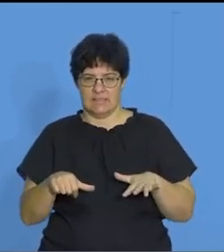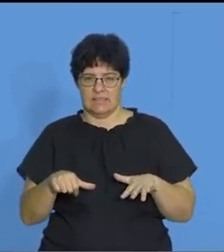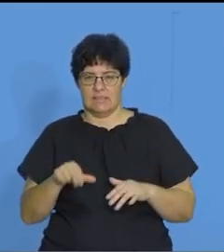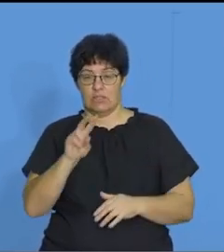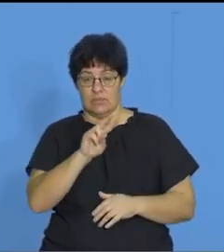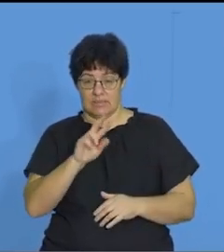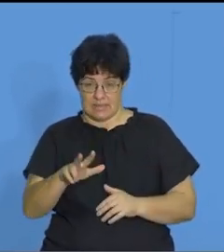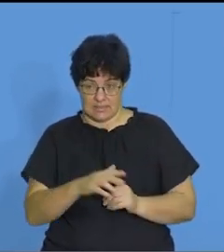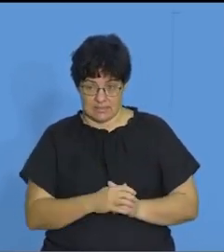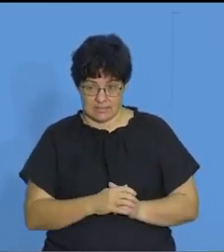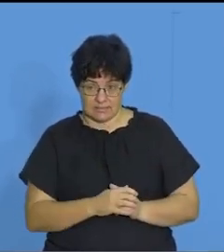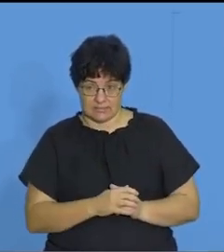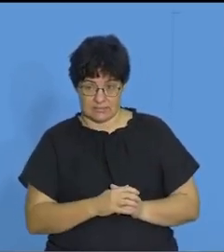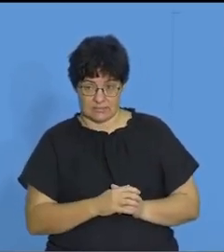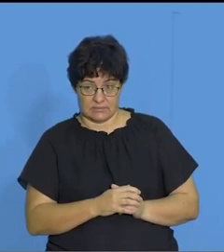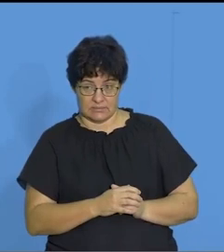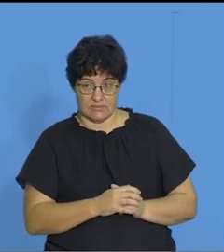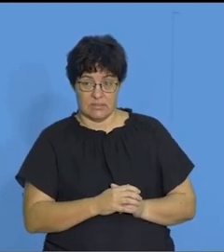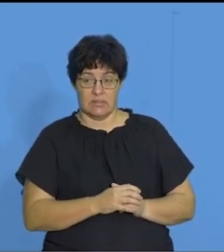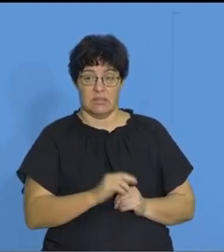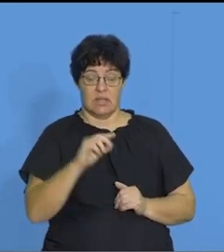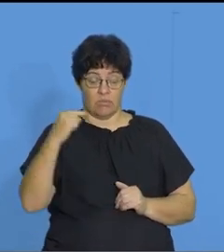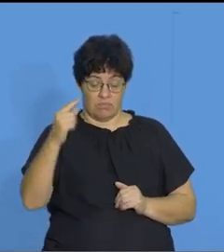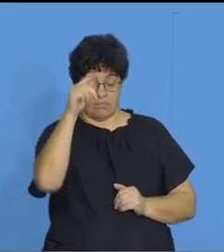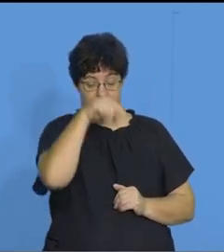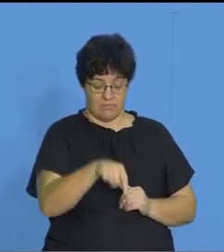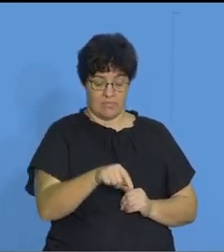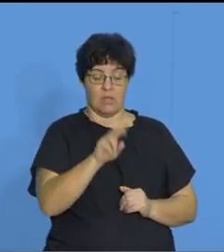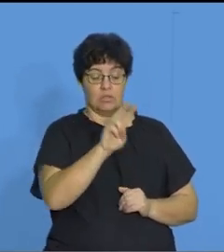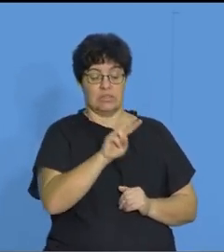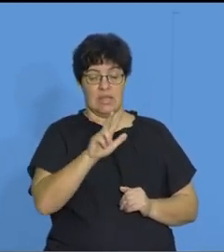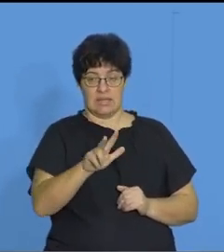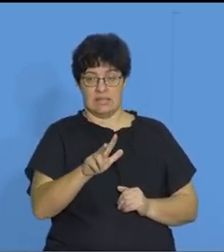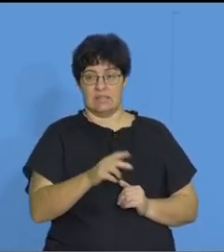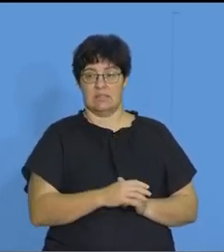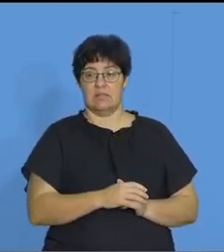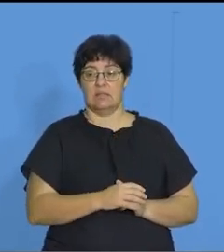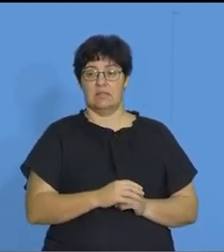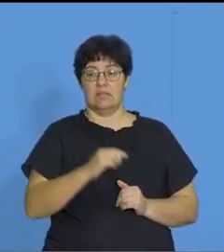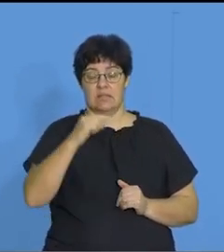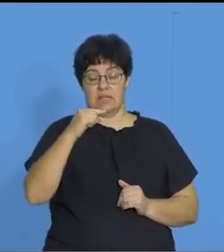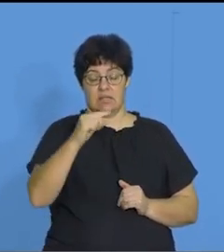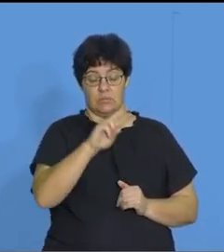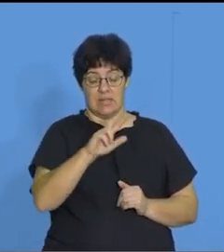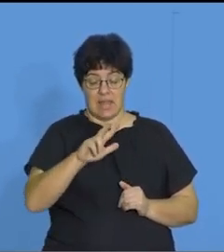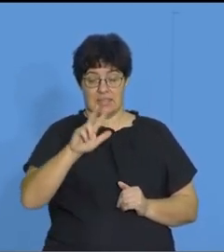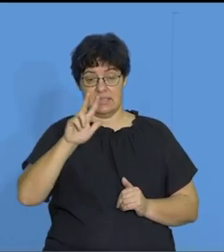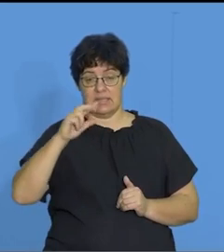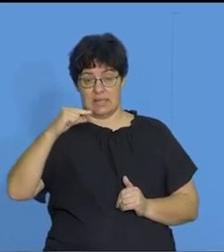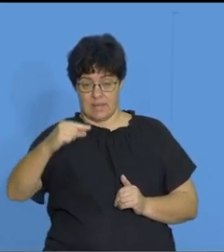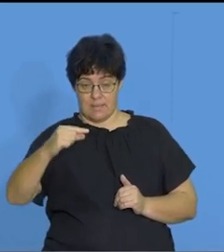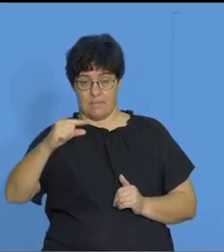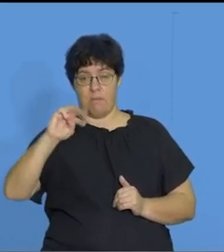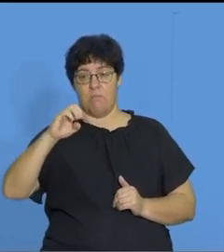us 28, okay, grams per mole. So that's grams, then that's 28 grams per